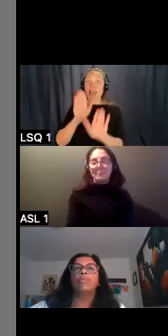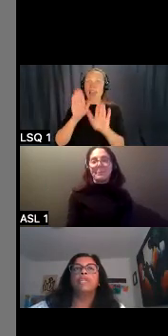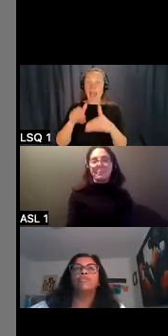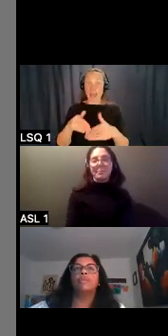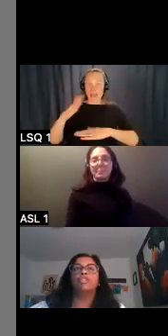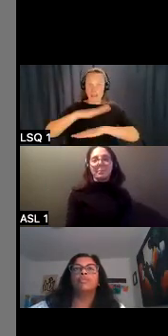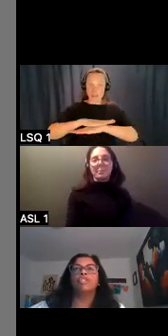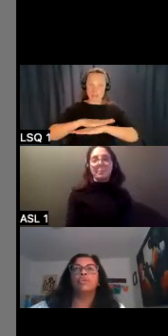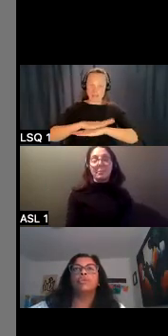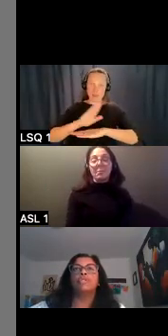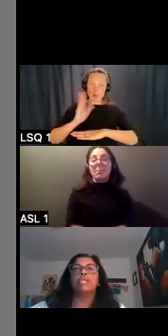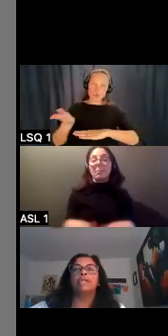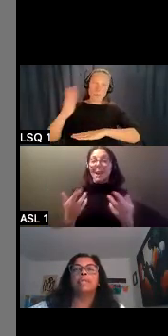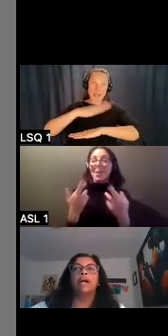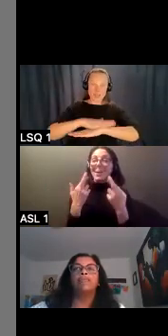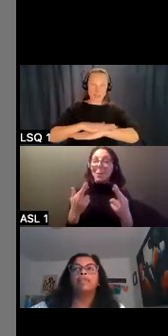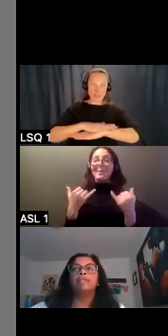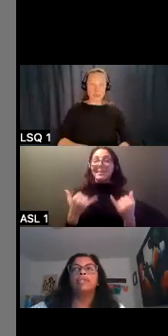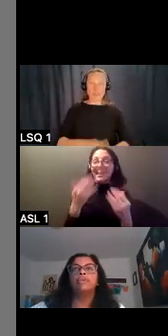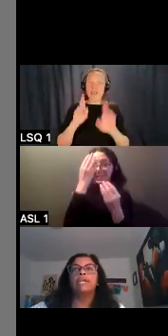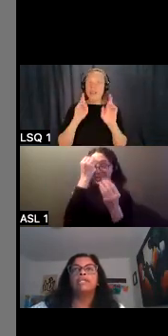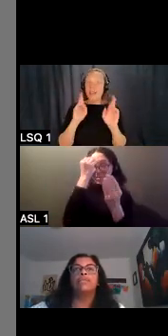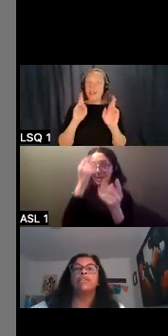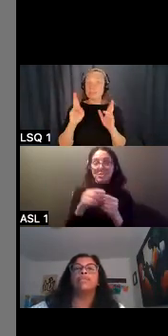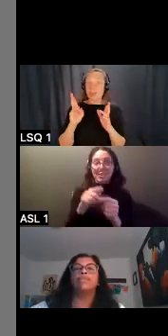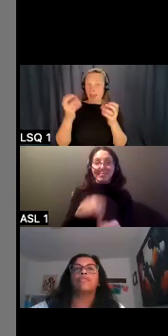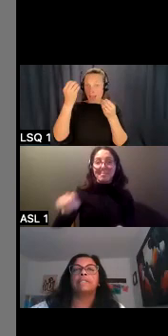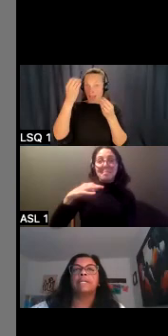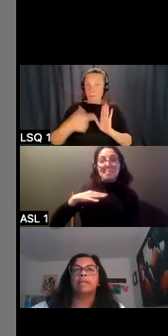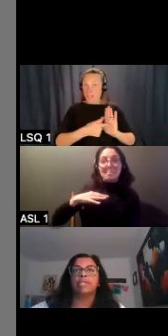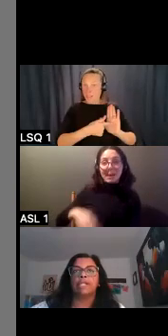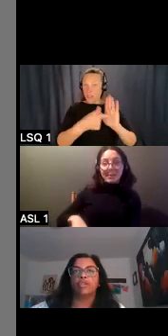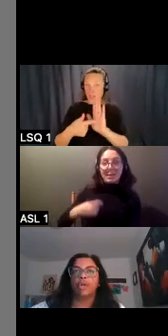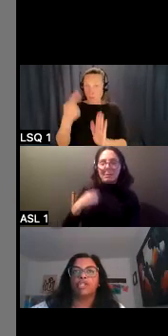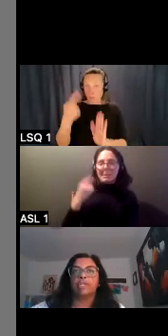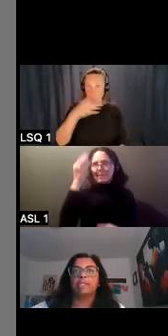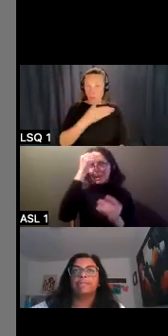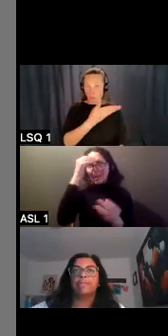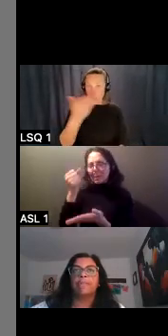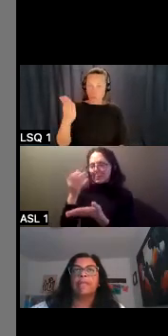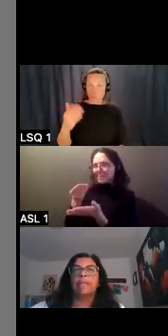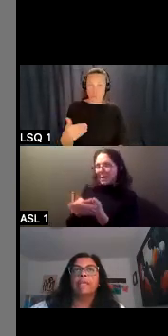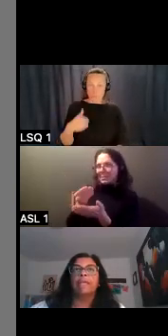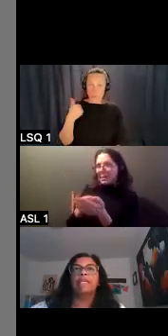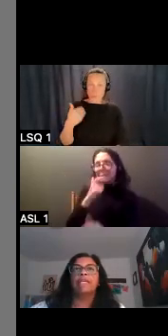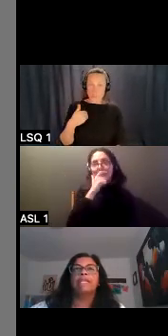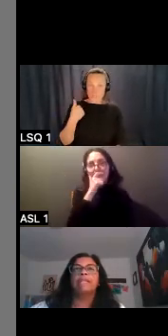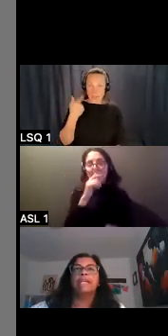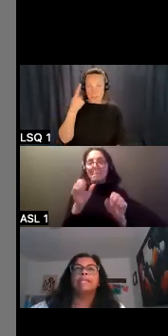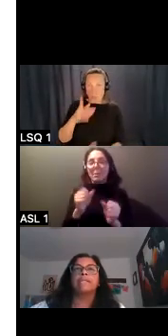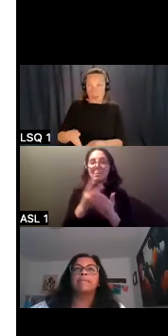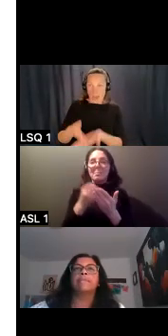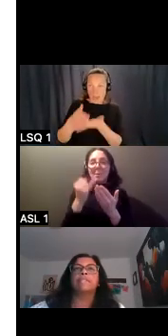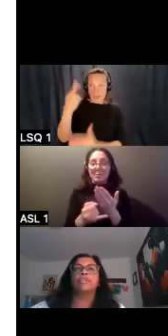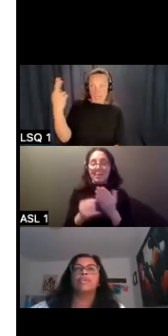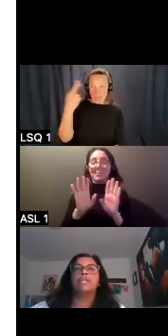We hope the information we shared with you today has been helpful to you as you think through the fund and potential projects. The key